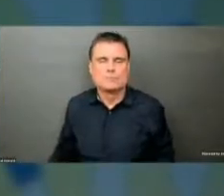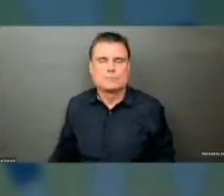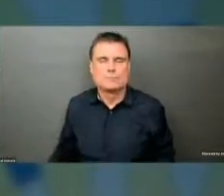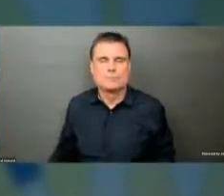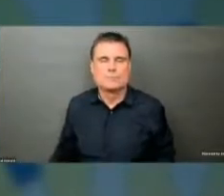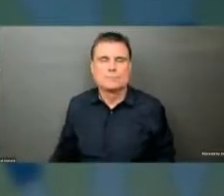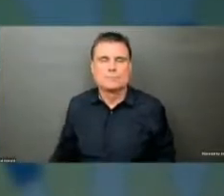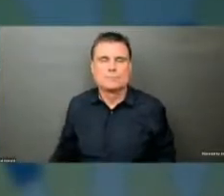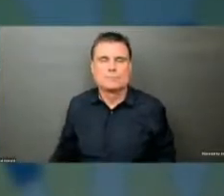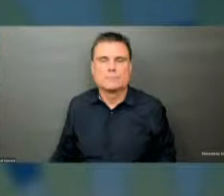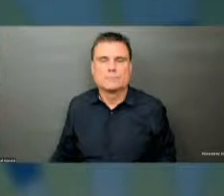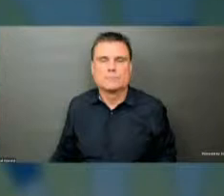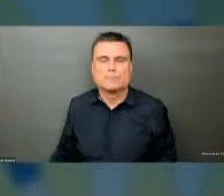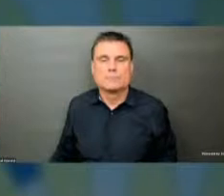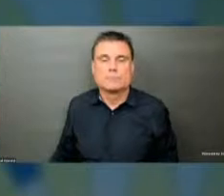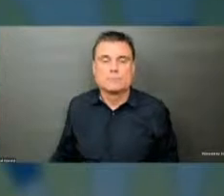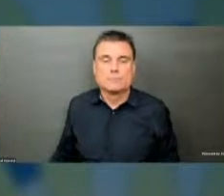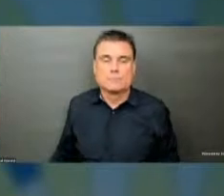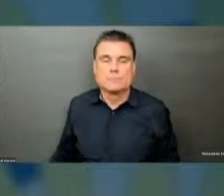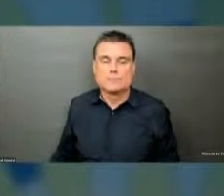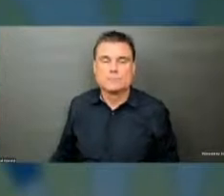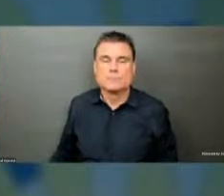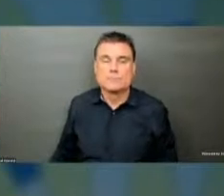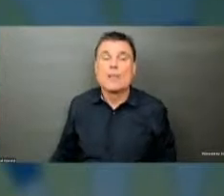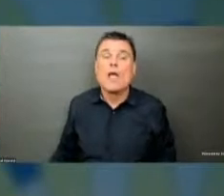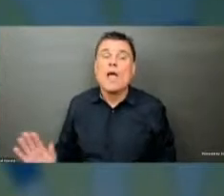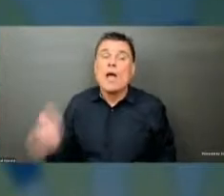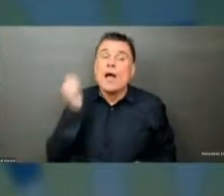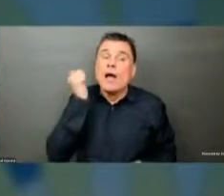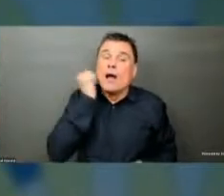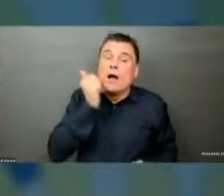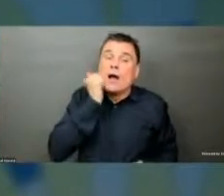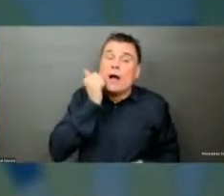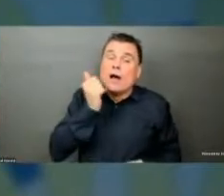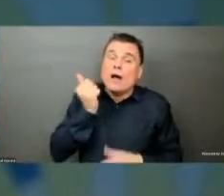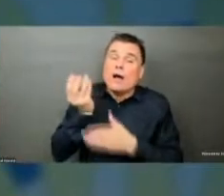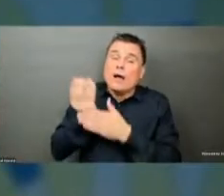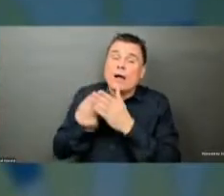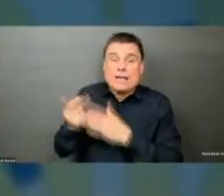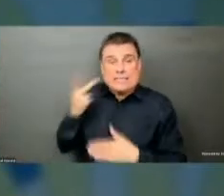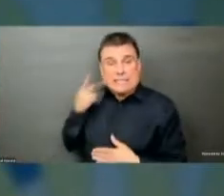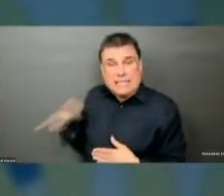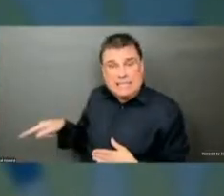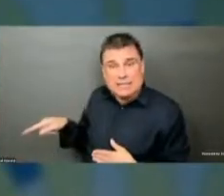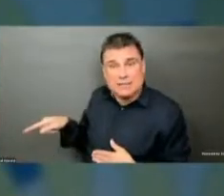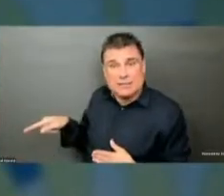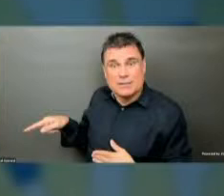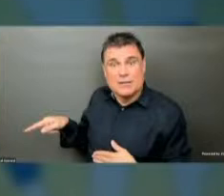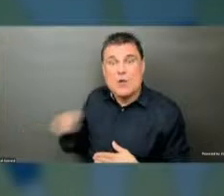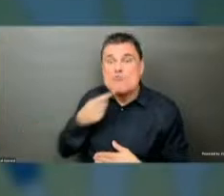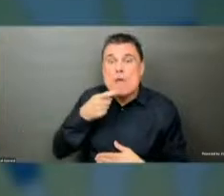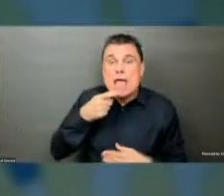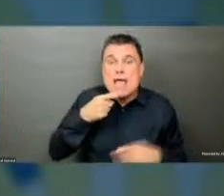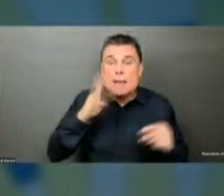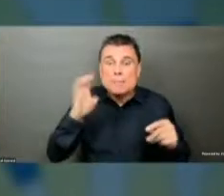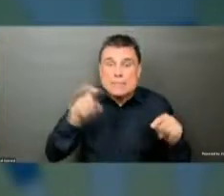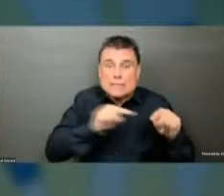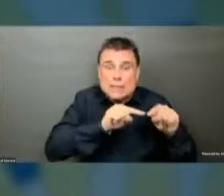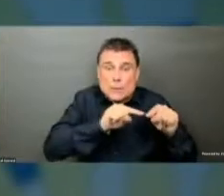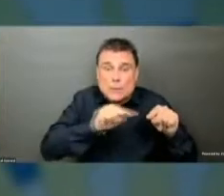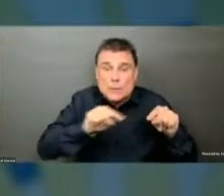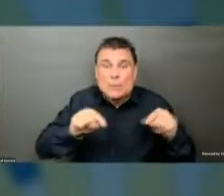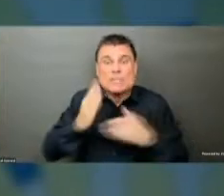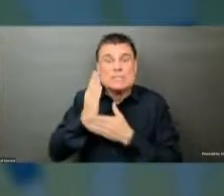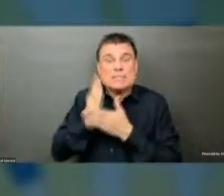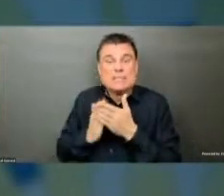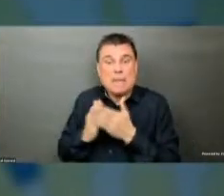populations. Very concerning, of course, is that some of these new variants have now been associated with increased severity